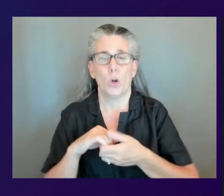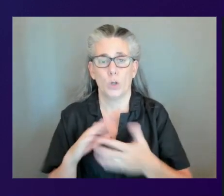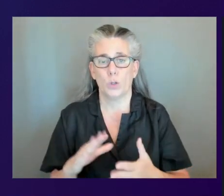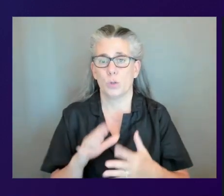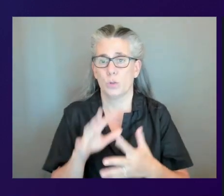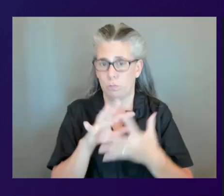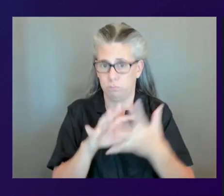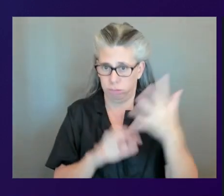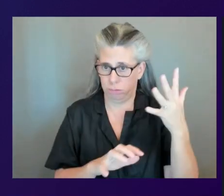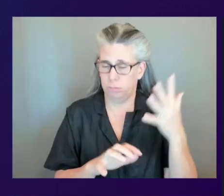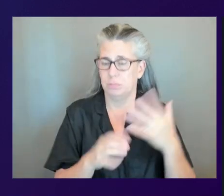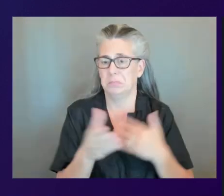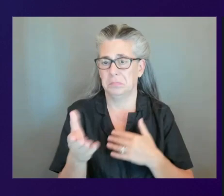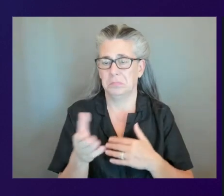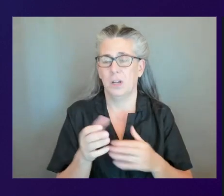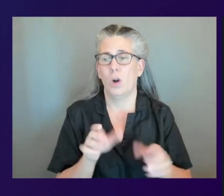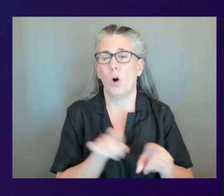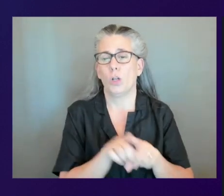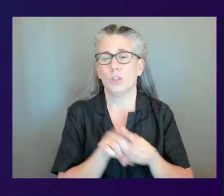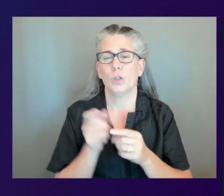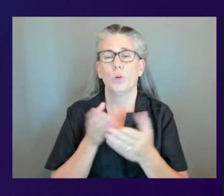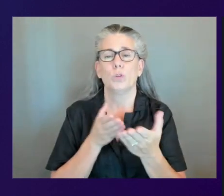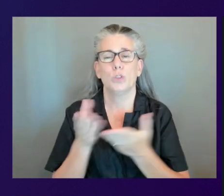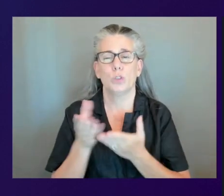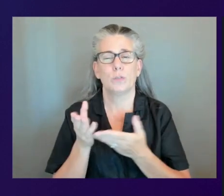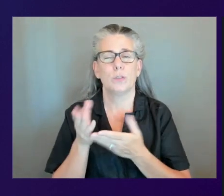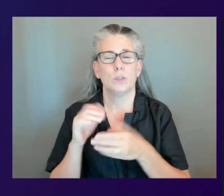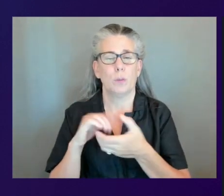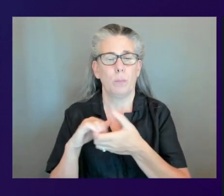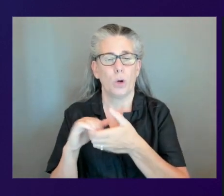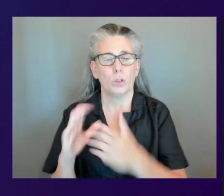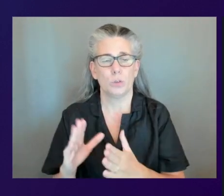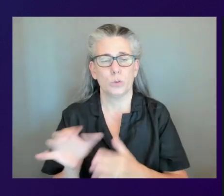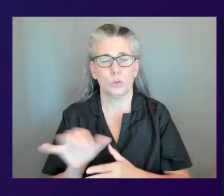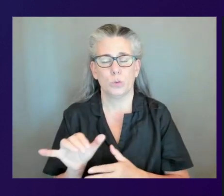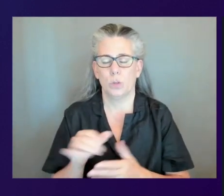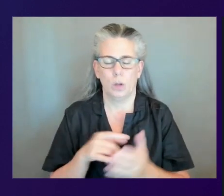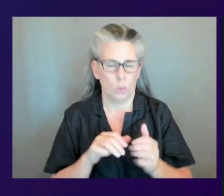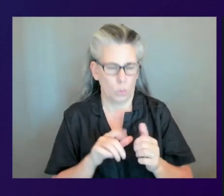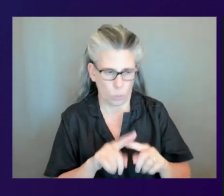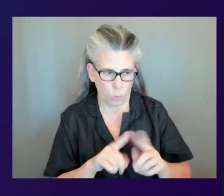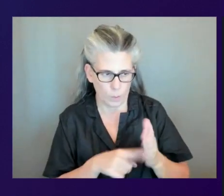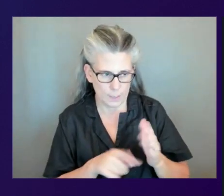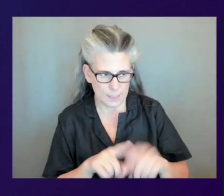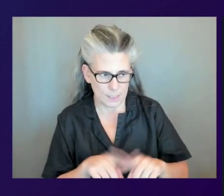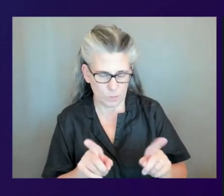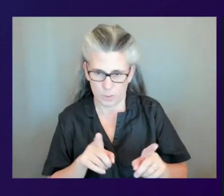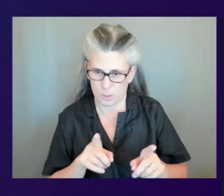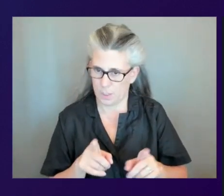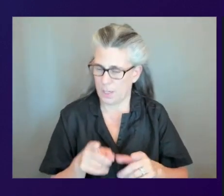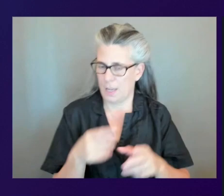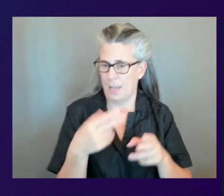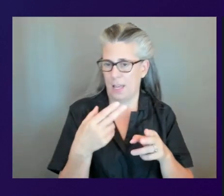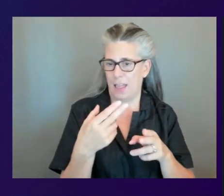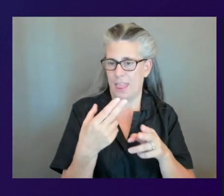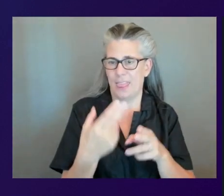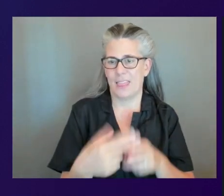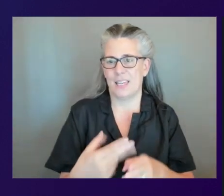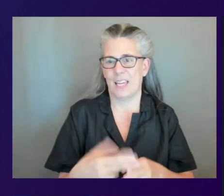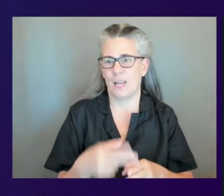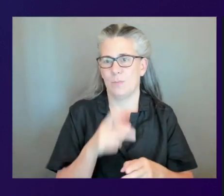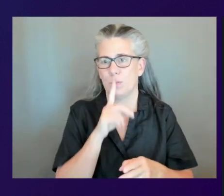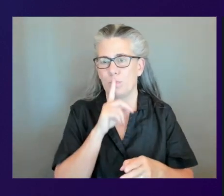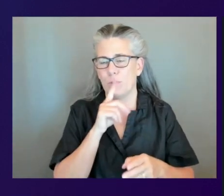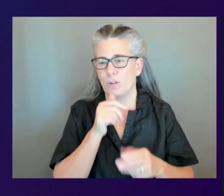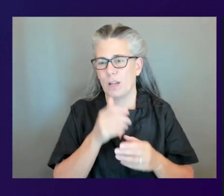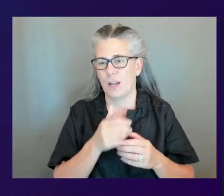Citrix. But then we also have our service partners. And what's the difference here? The names aren't great. We should have probably separated integration